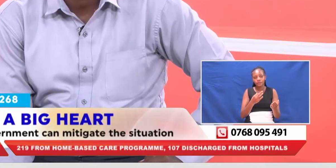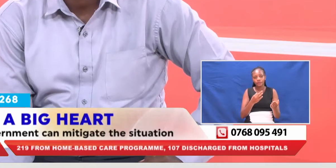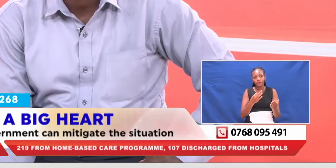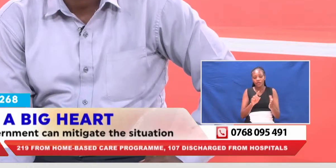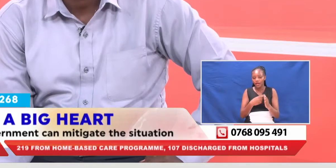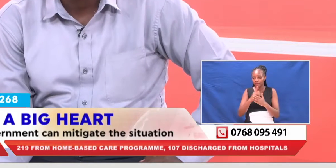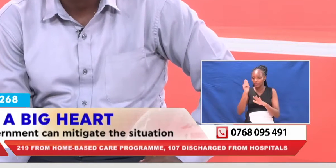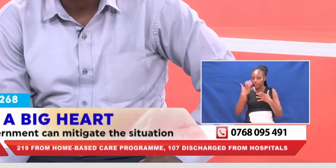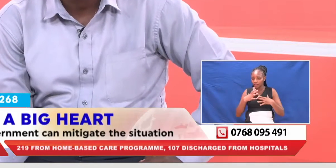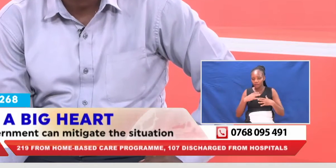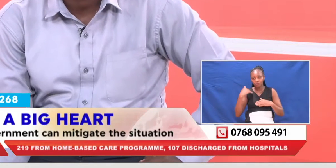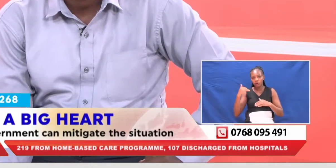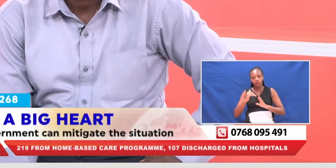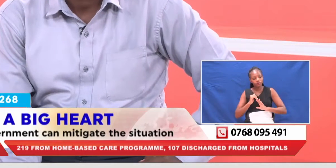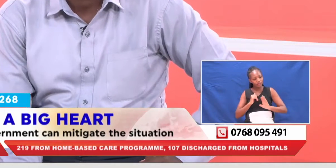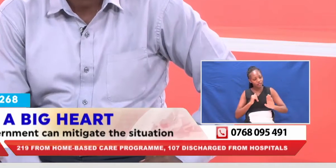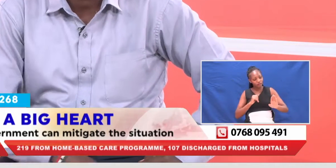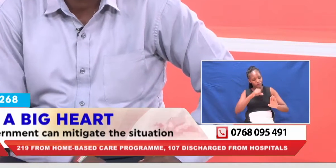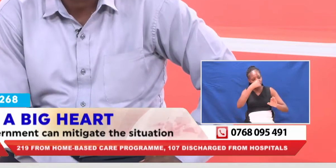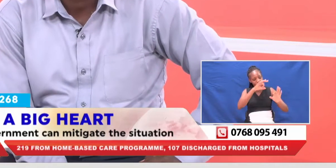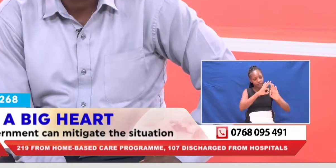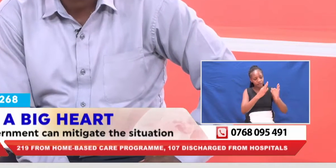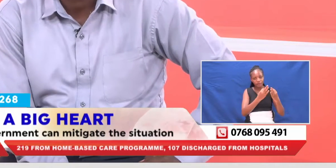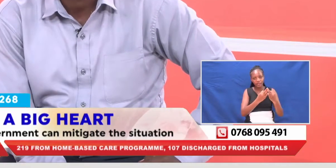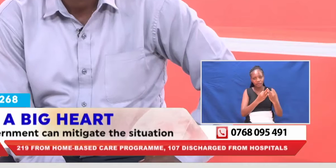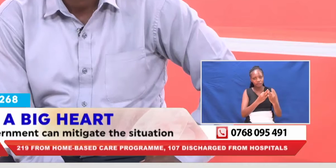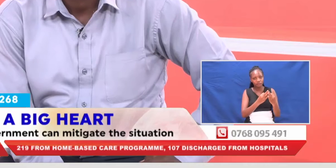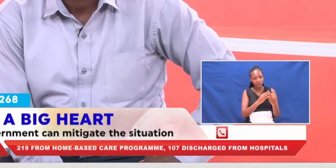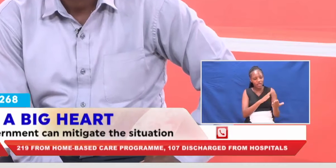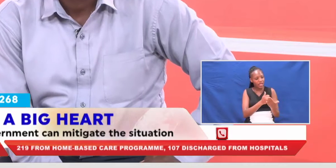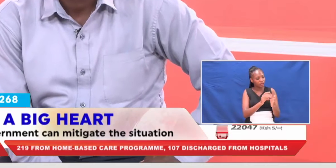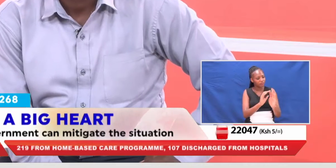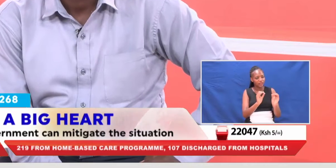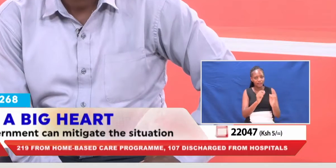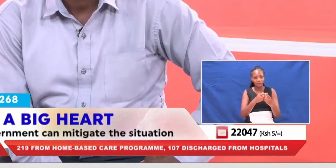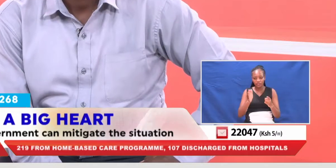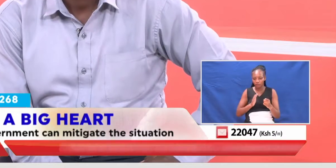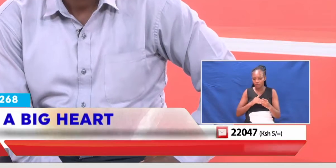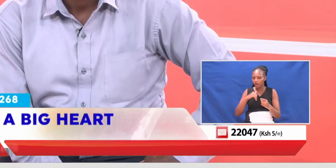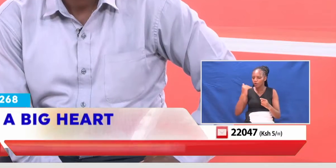of Kenyans, turn a blind eye to, turn a deaf ear to, rather. Mumbi.